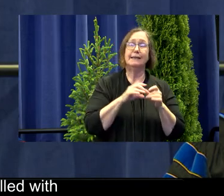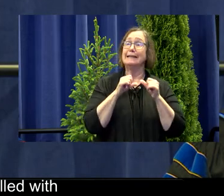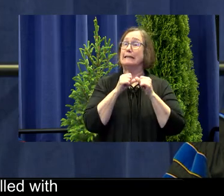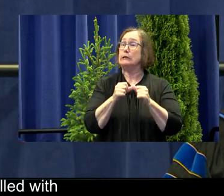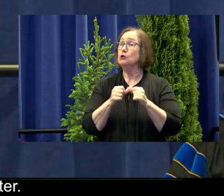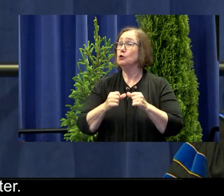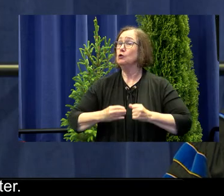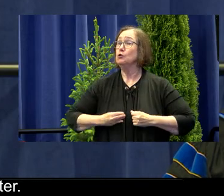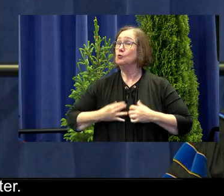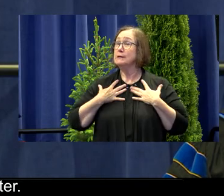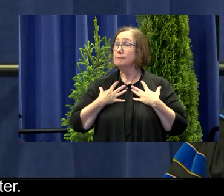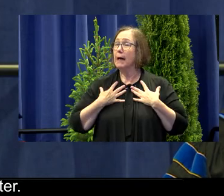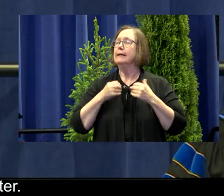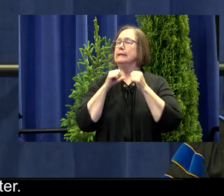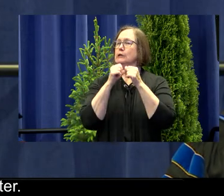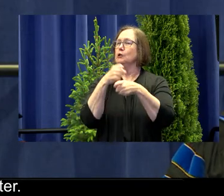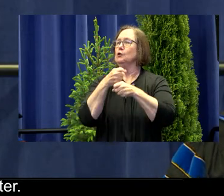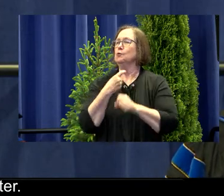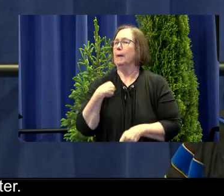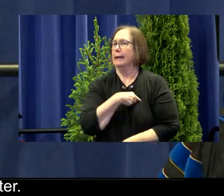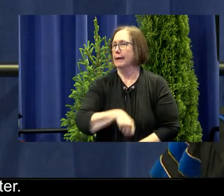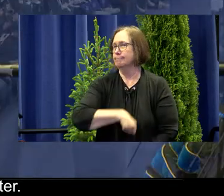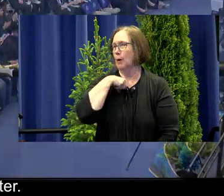and continue to make us proud.